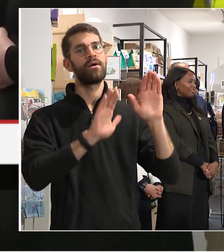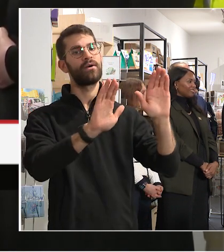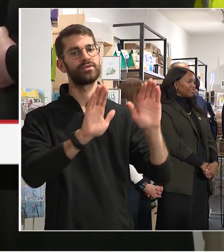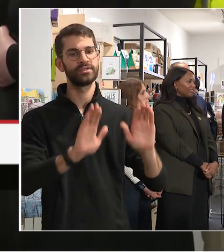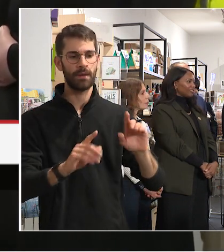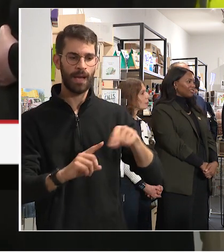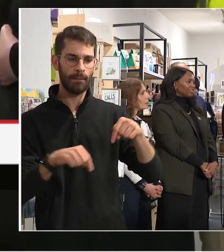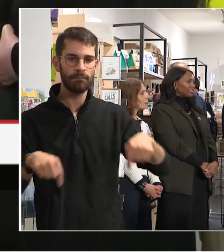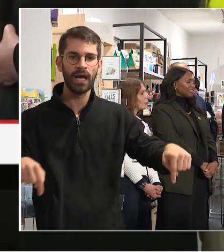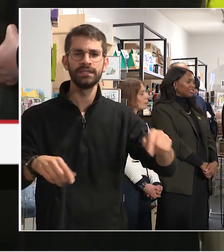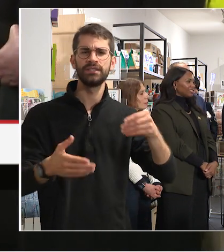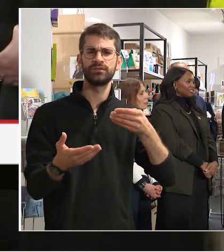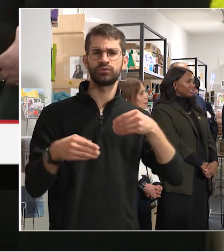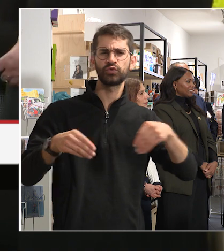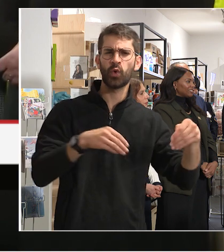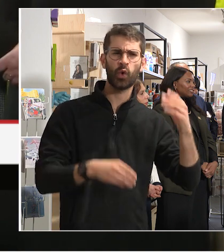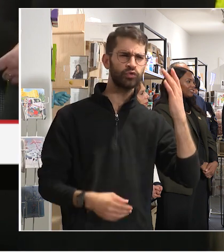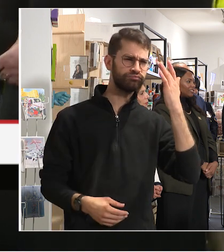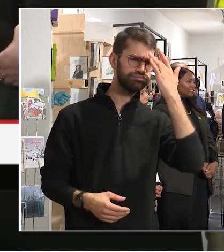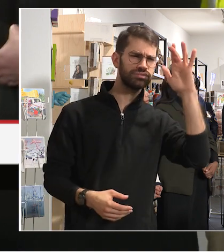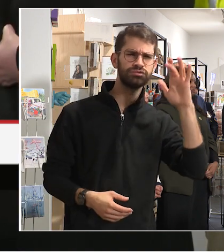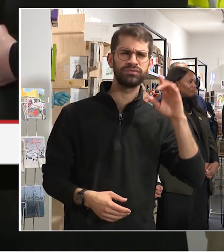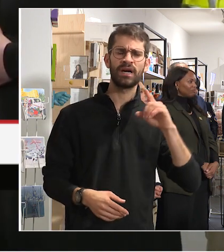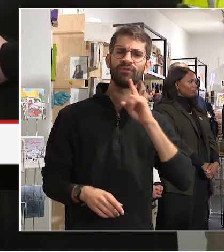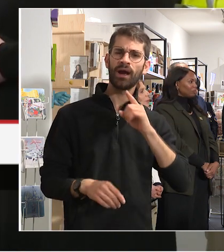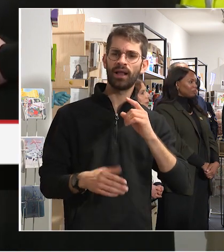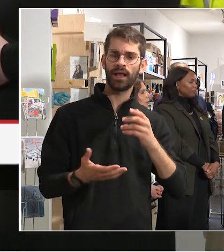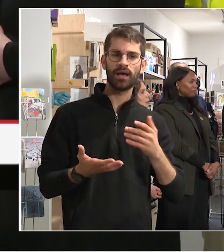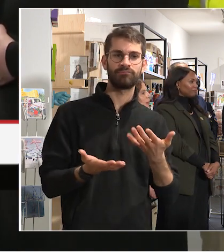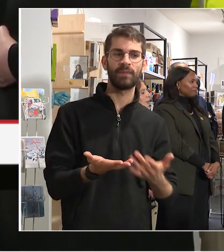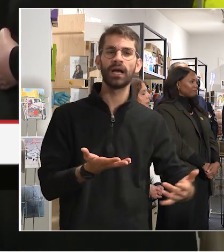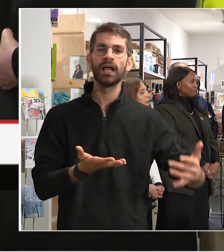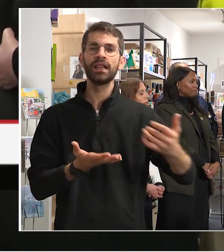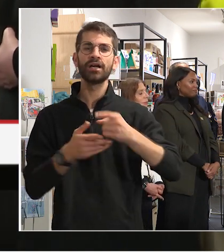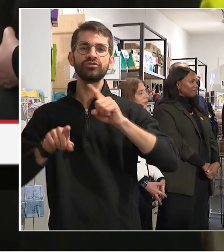about these stores is that they're a collection of different